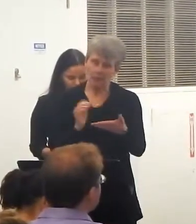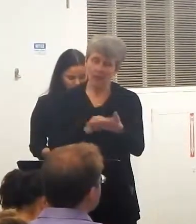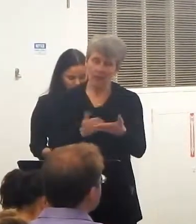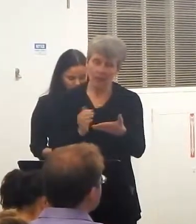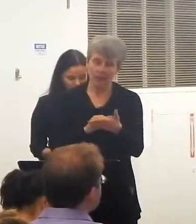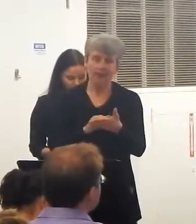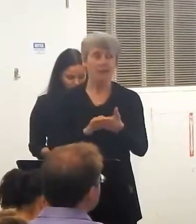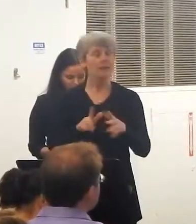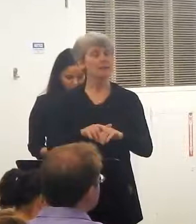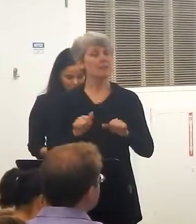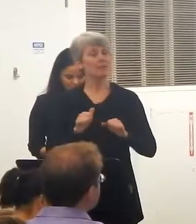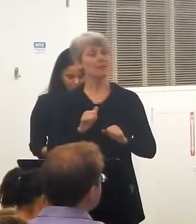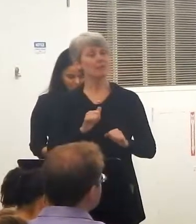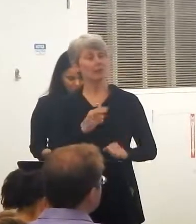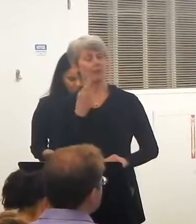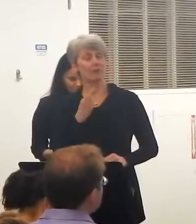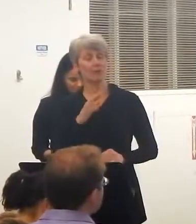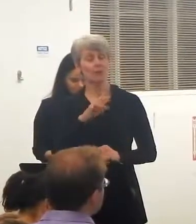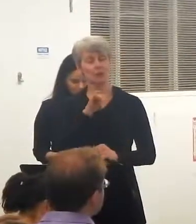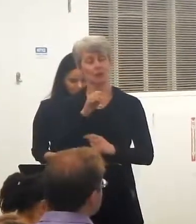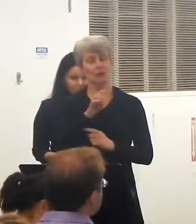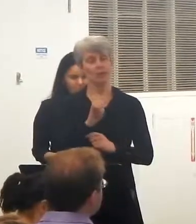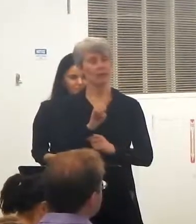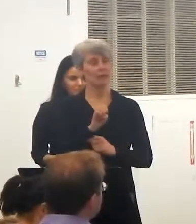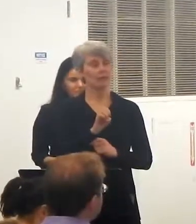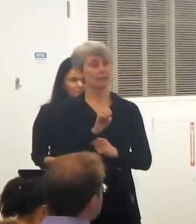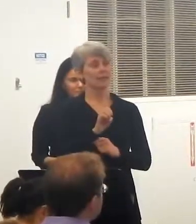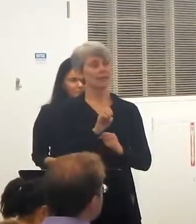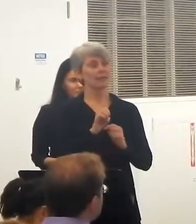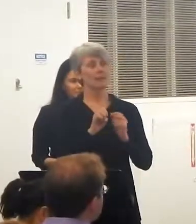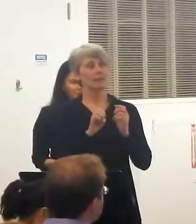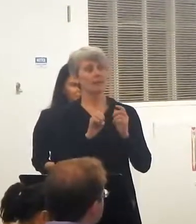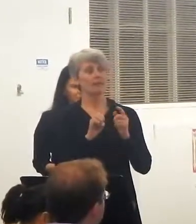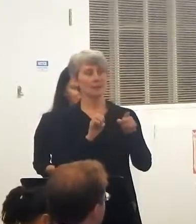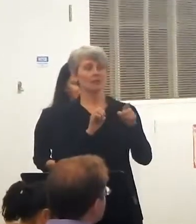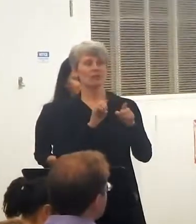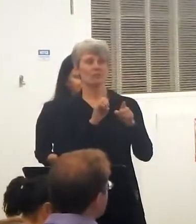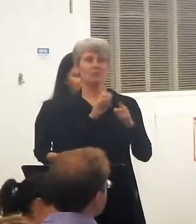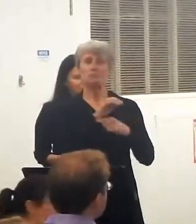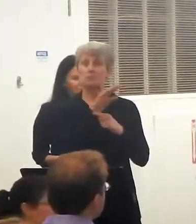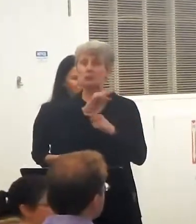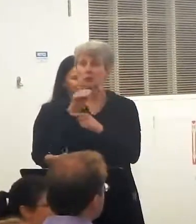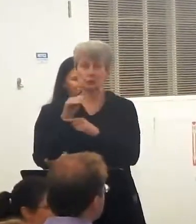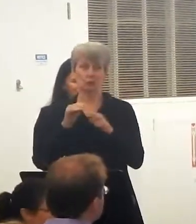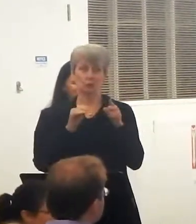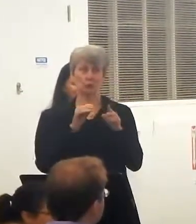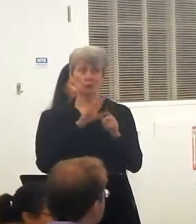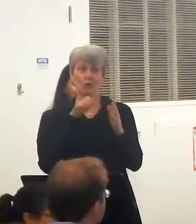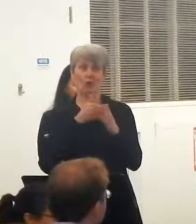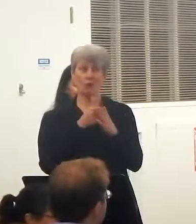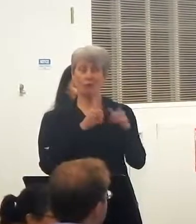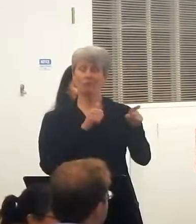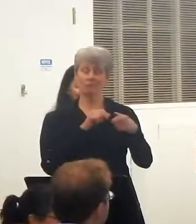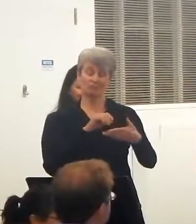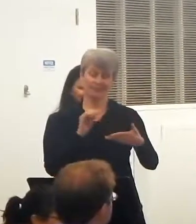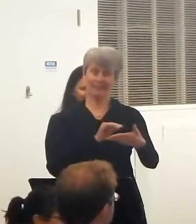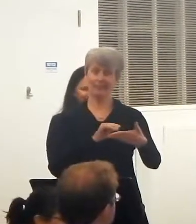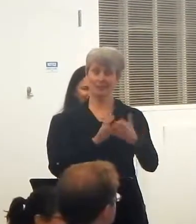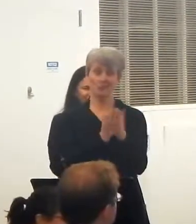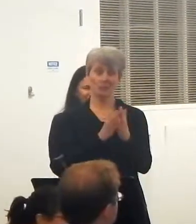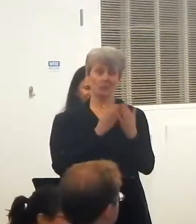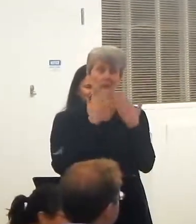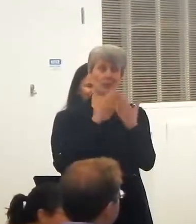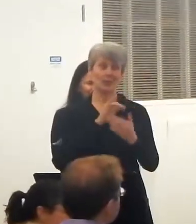the city with my good friend, Jade Melnichuk, who's here. And she did all the photos in the book, and it was just the best. So thank you, Jade, very